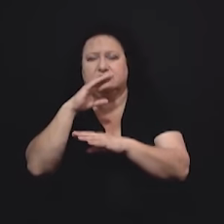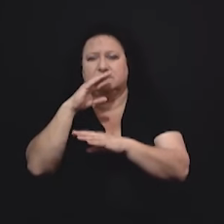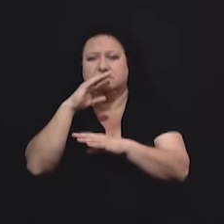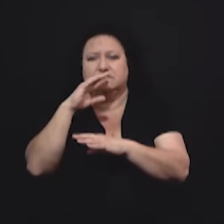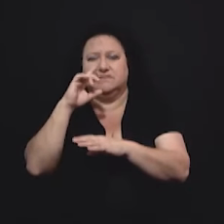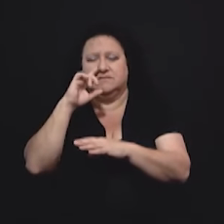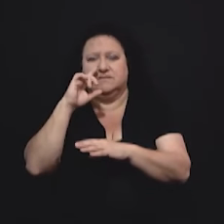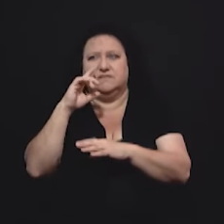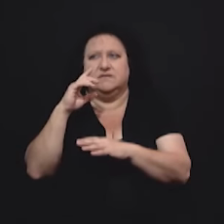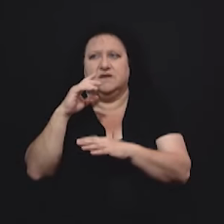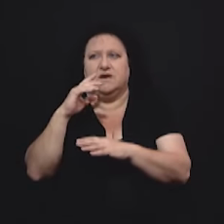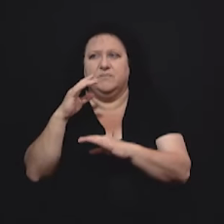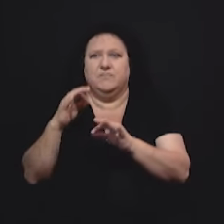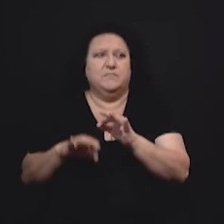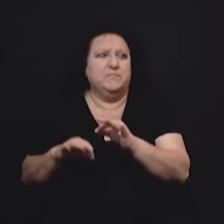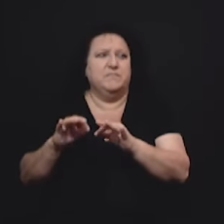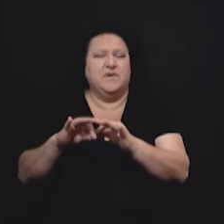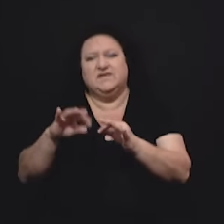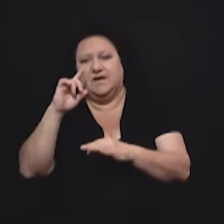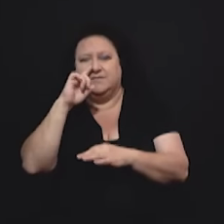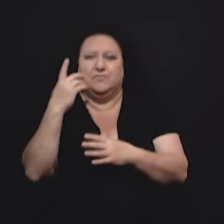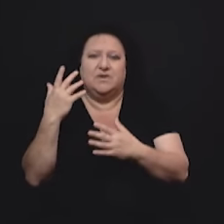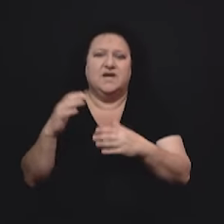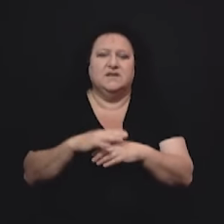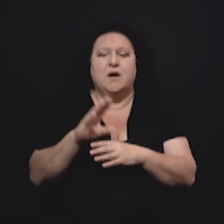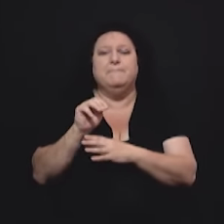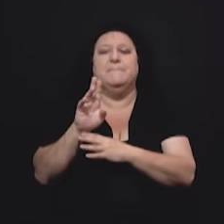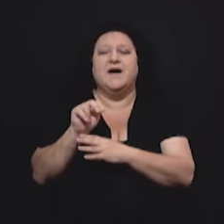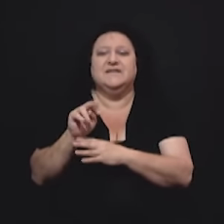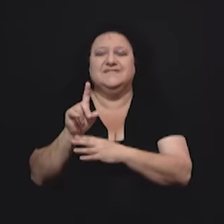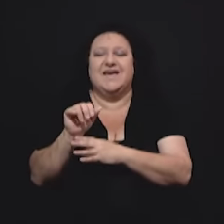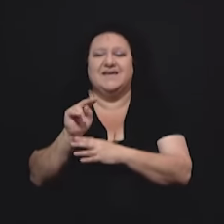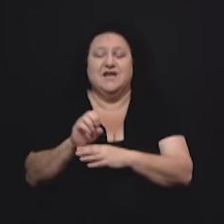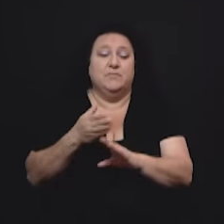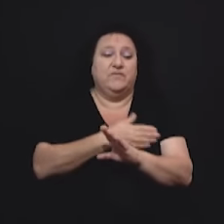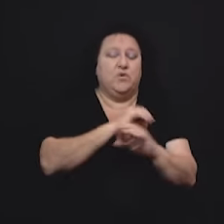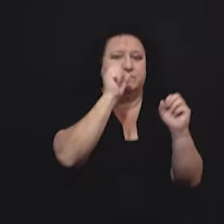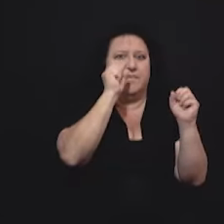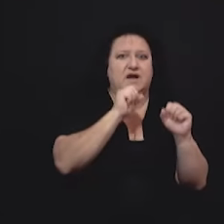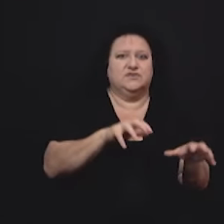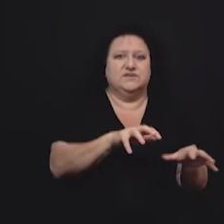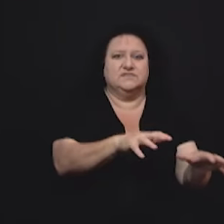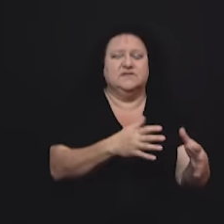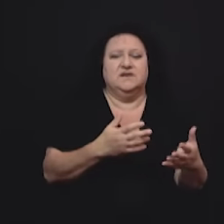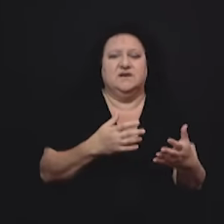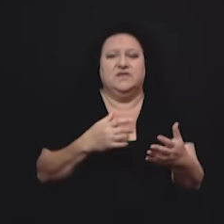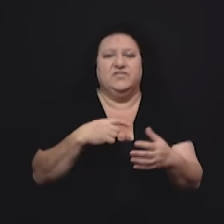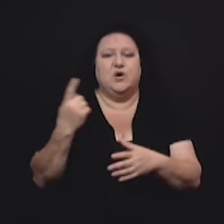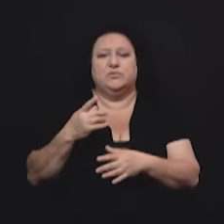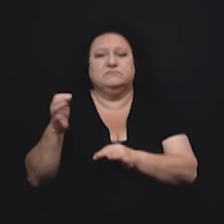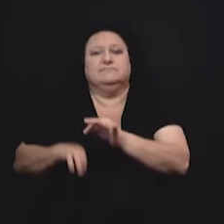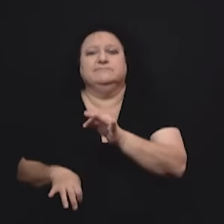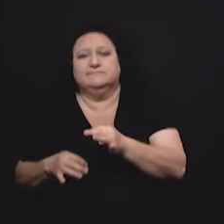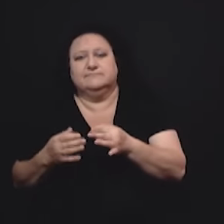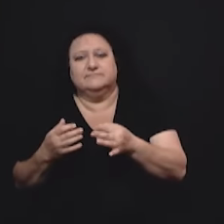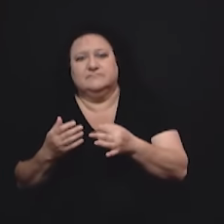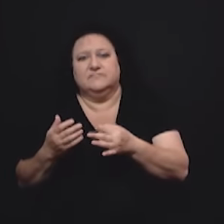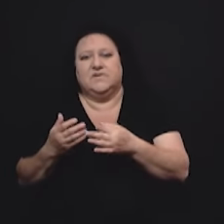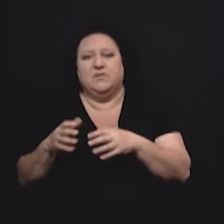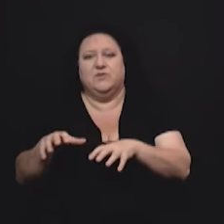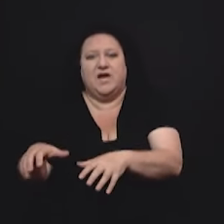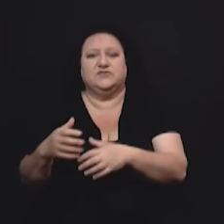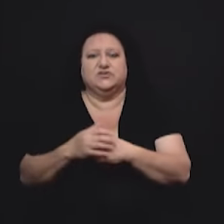read his word. We want to see God heal people when they come to the altar from cancer, but we don't want to pray. We want to see God bring